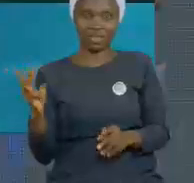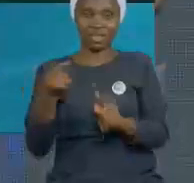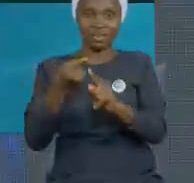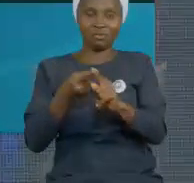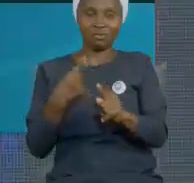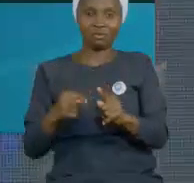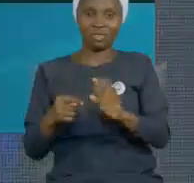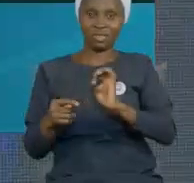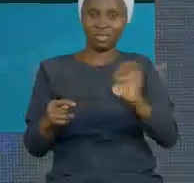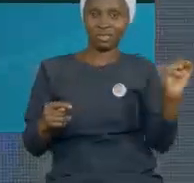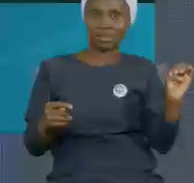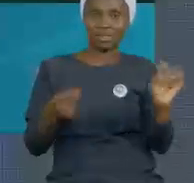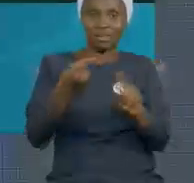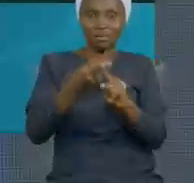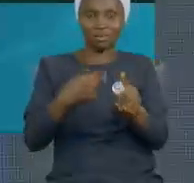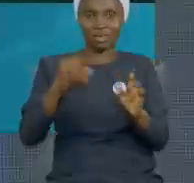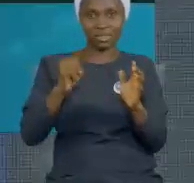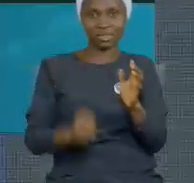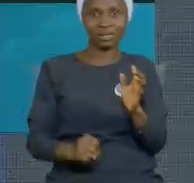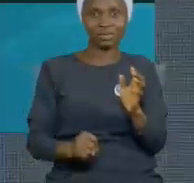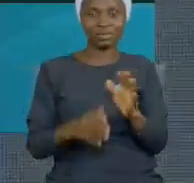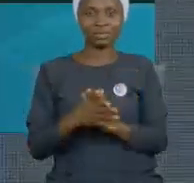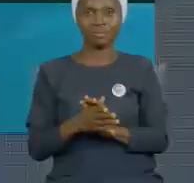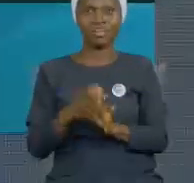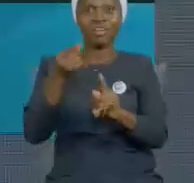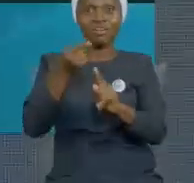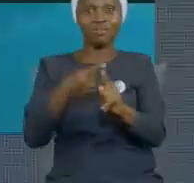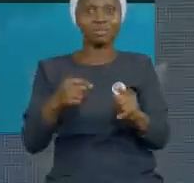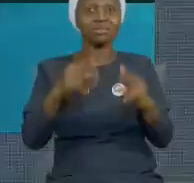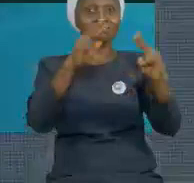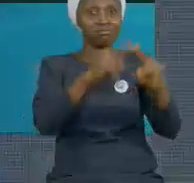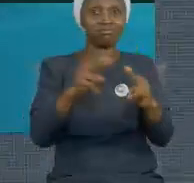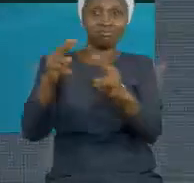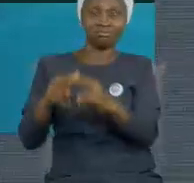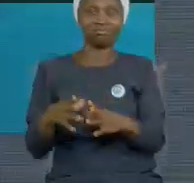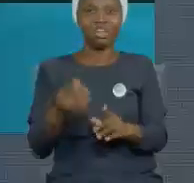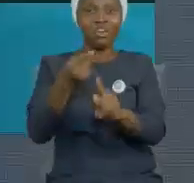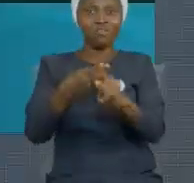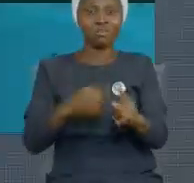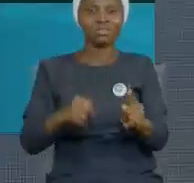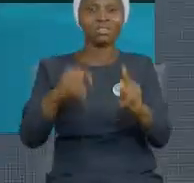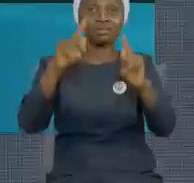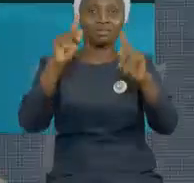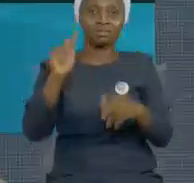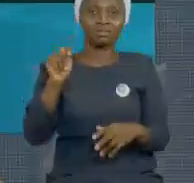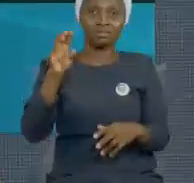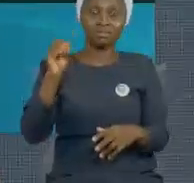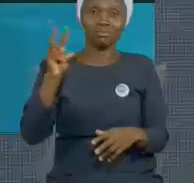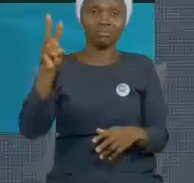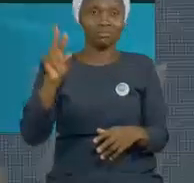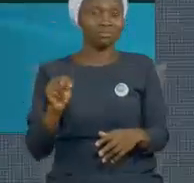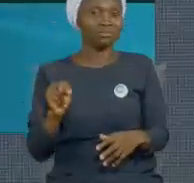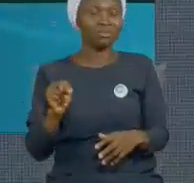east, from the south, from the villages, from the towns, from the